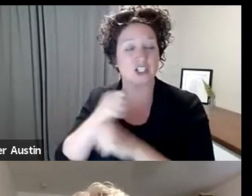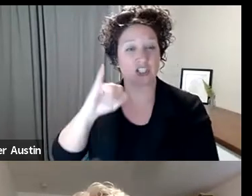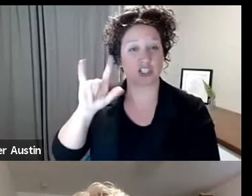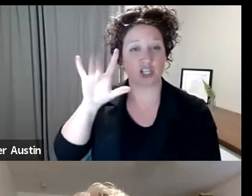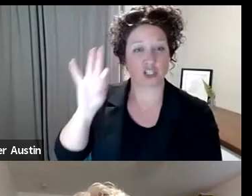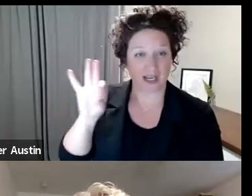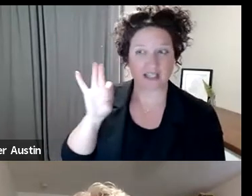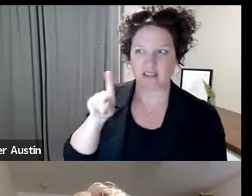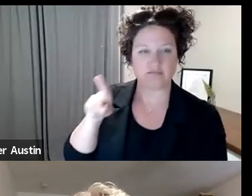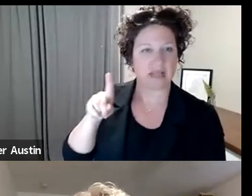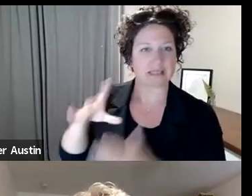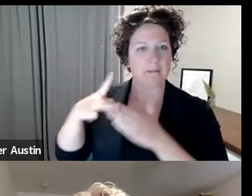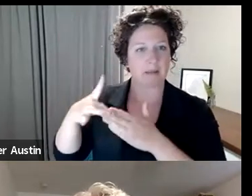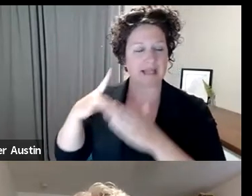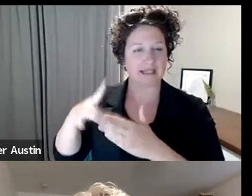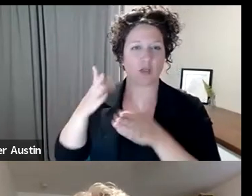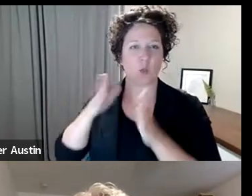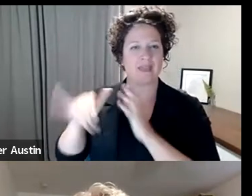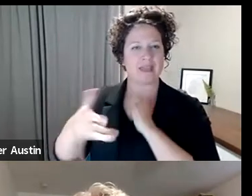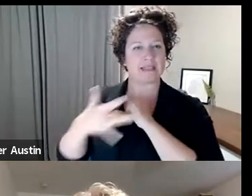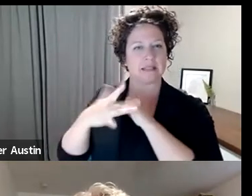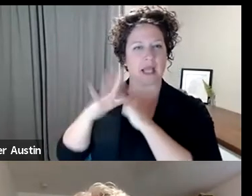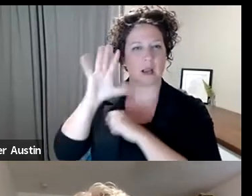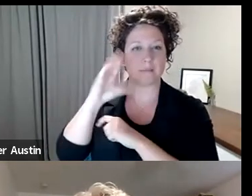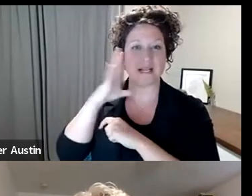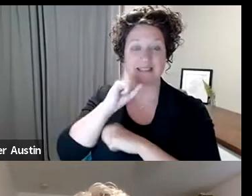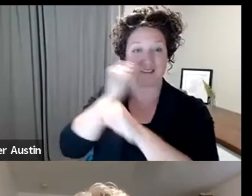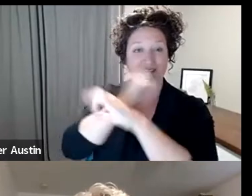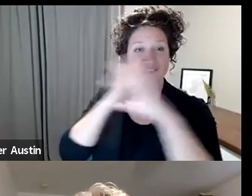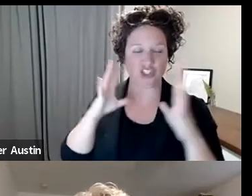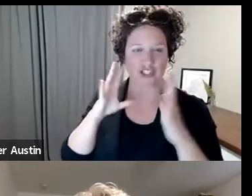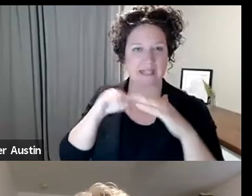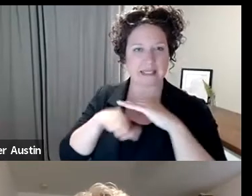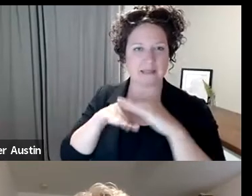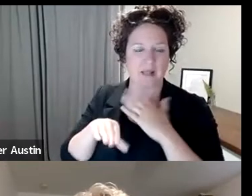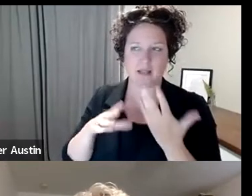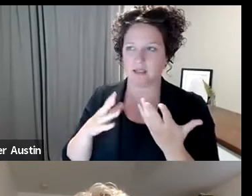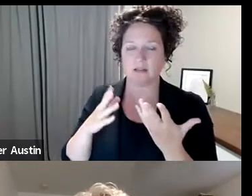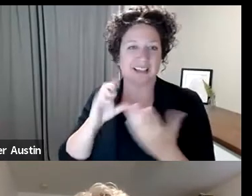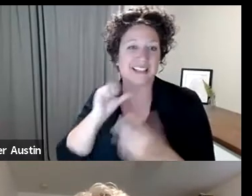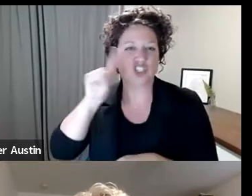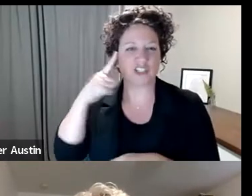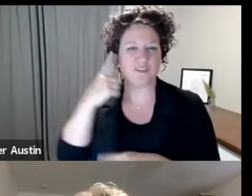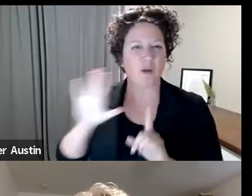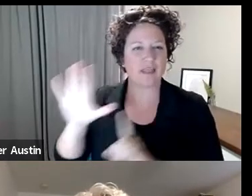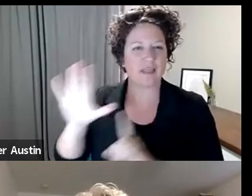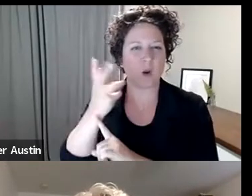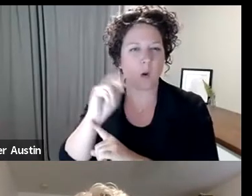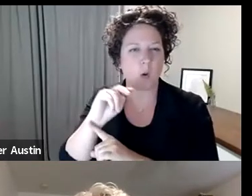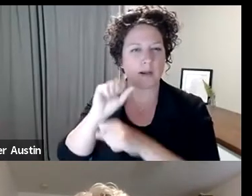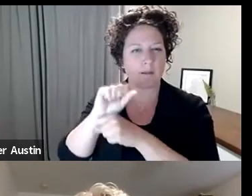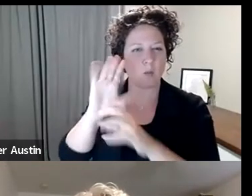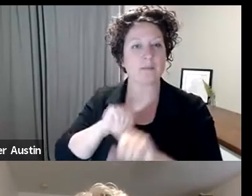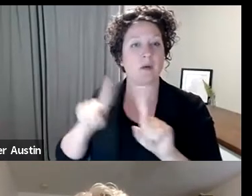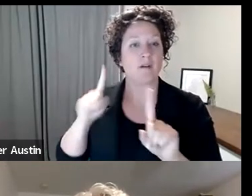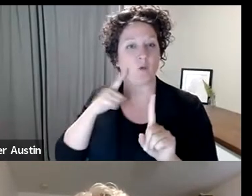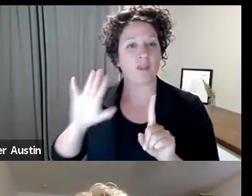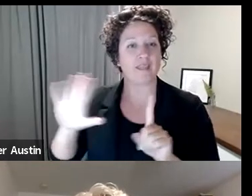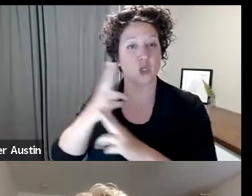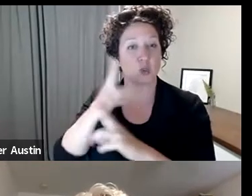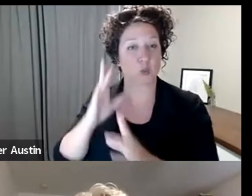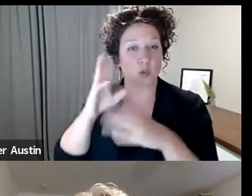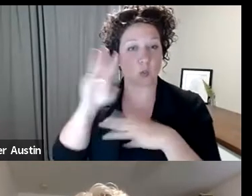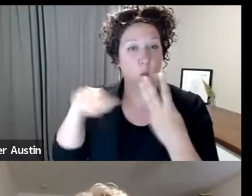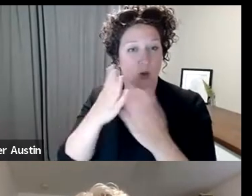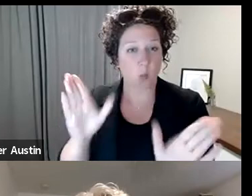been pioneering the way tech companies envision accessibility, not only for their own employees, but for their users worldwide.